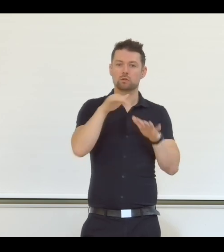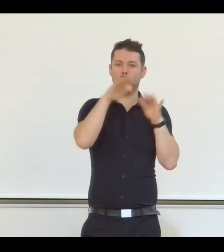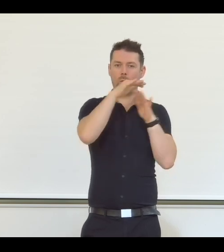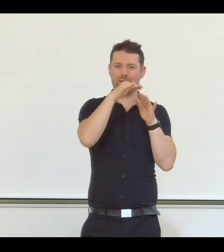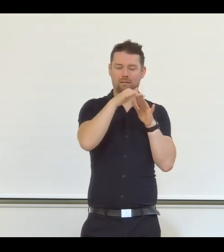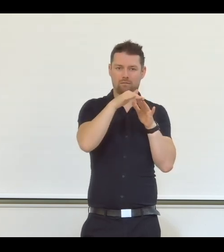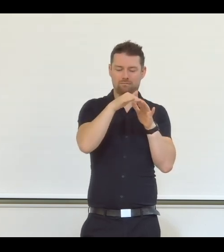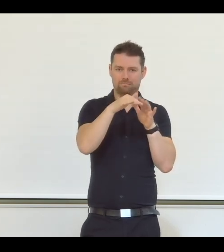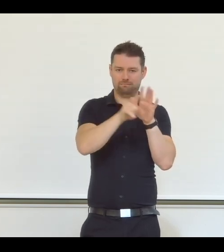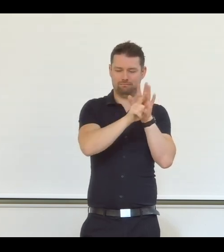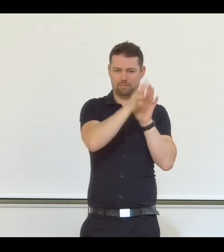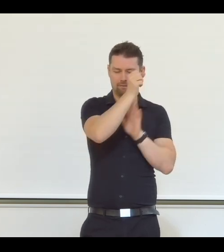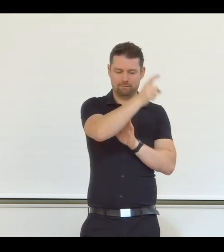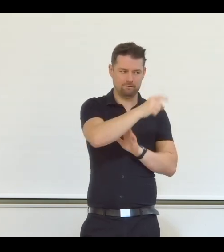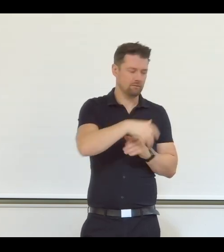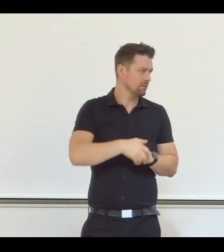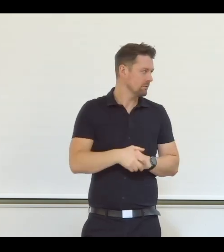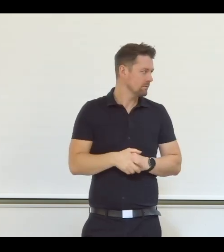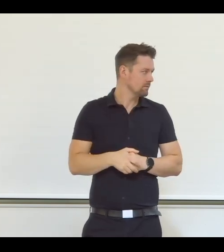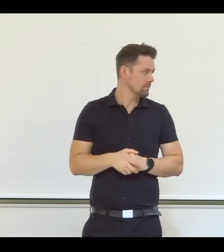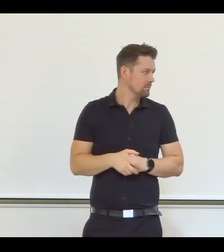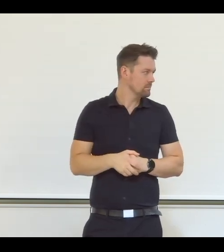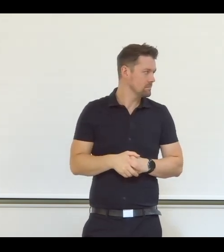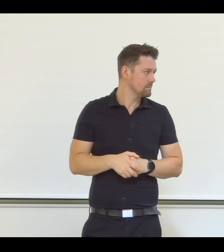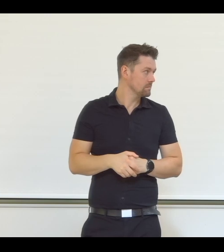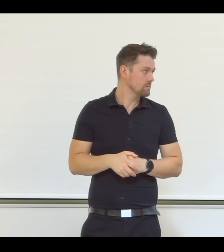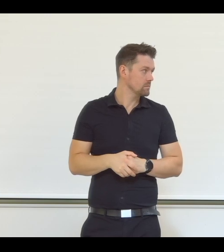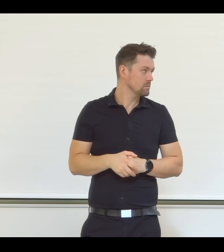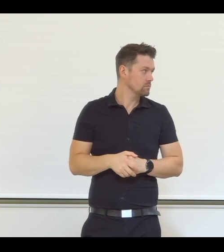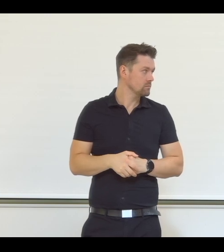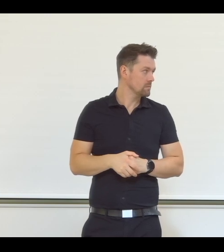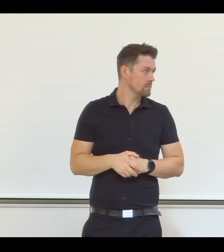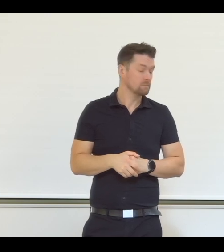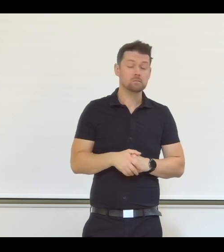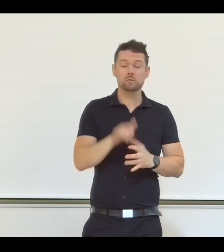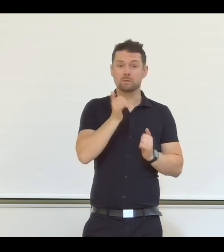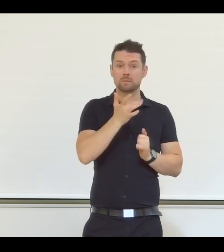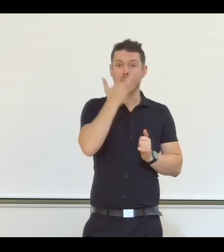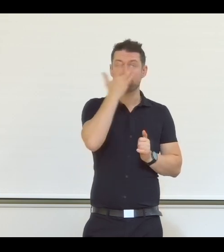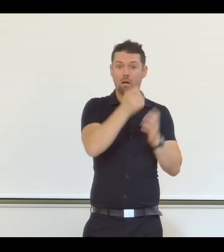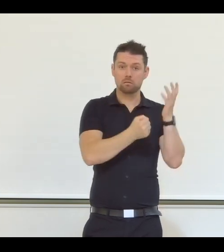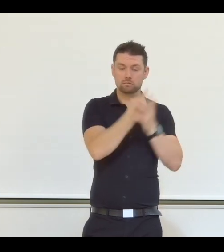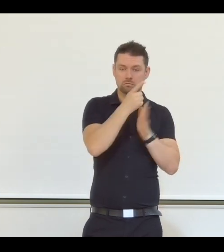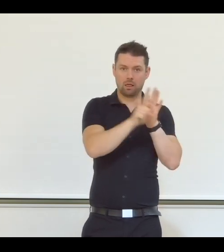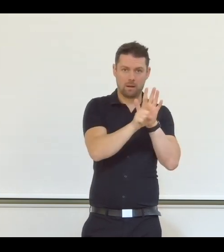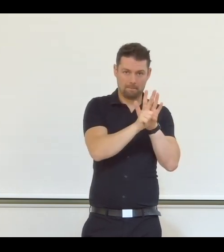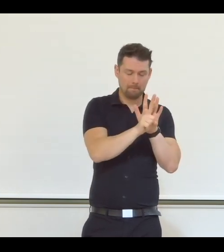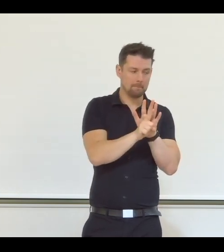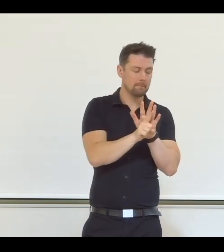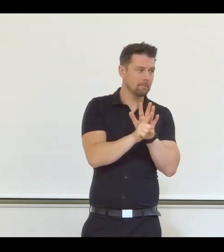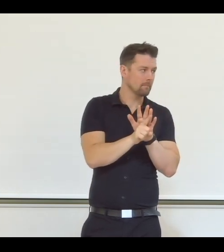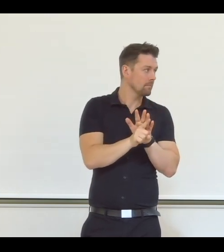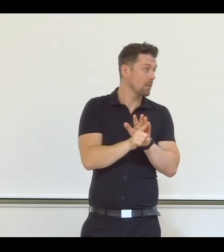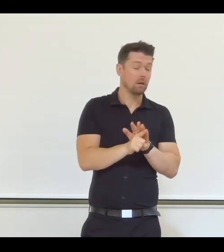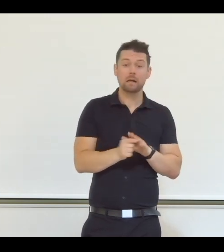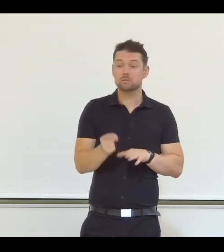My colleagues told me that they do occasionally give false alarms. And the few times that there was a